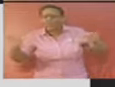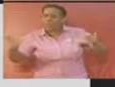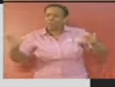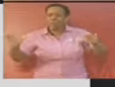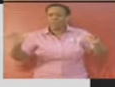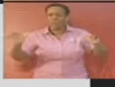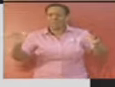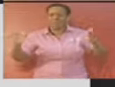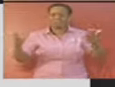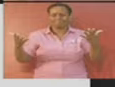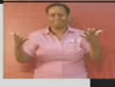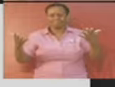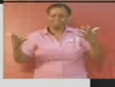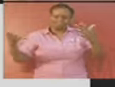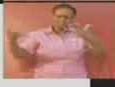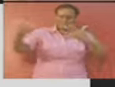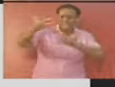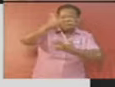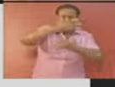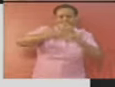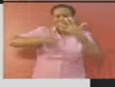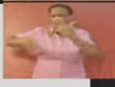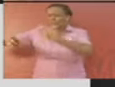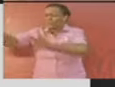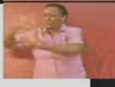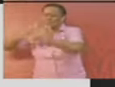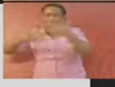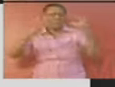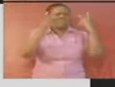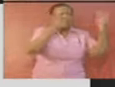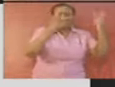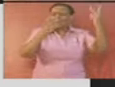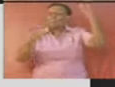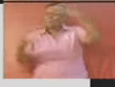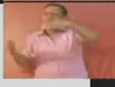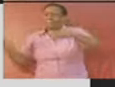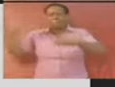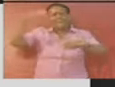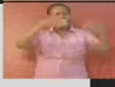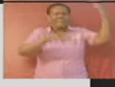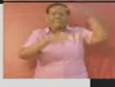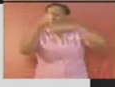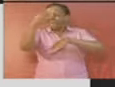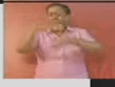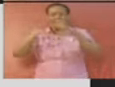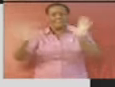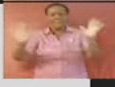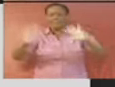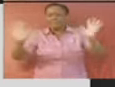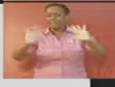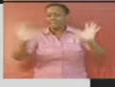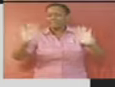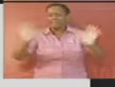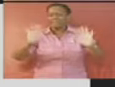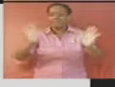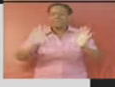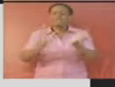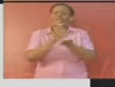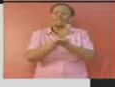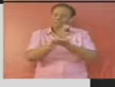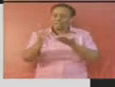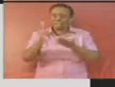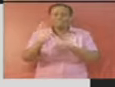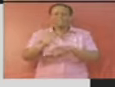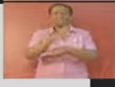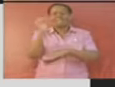a holy Christmas, have a meaningful Christmas, but have a safe Christmas. Don't let